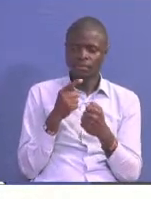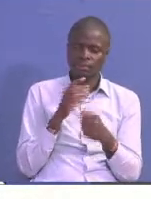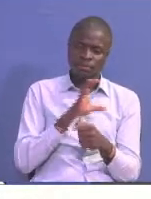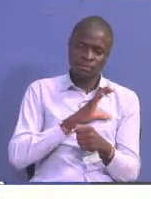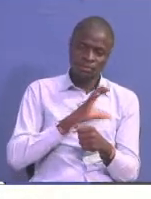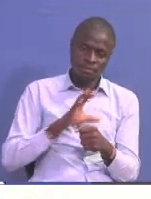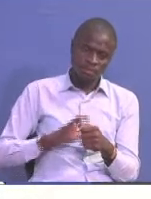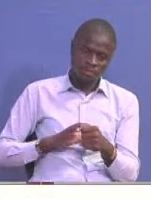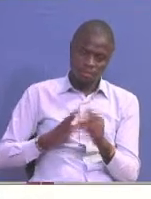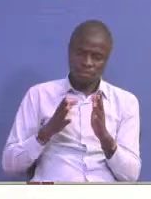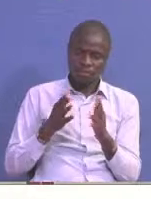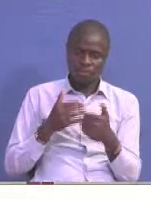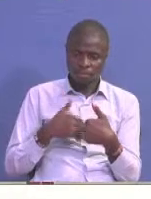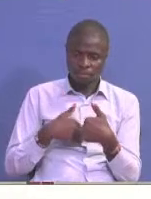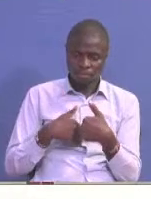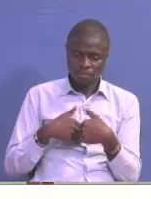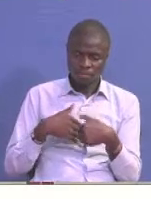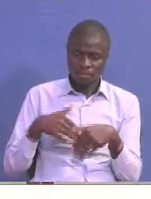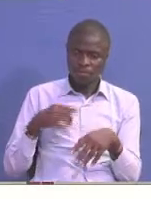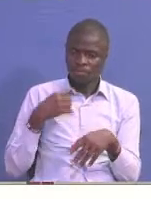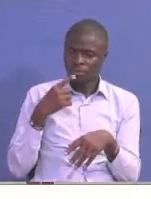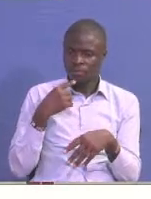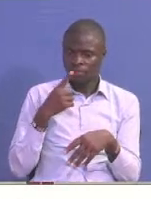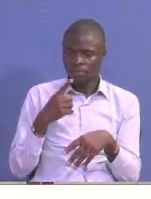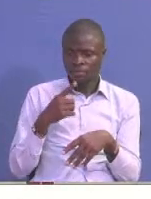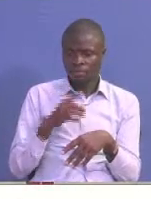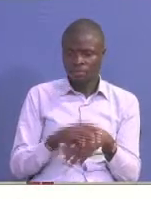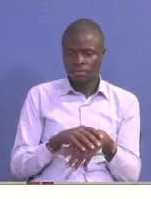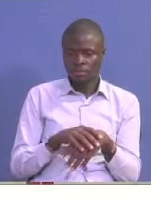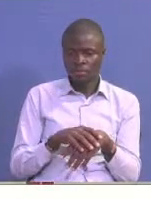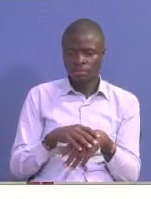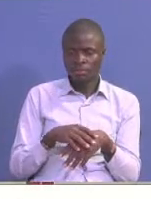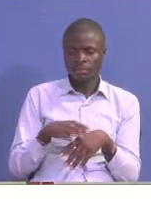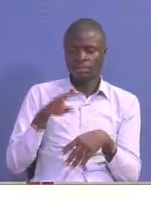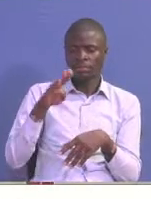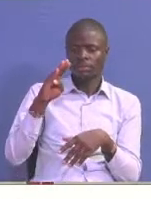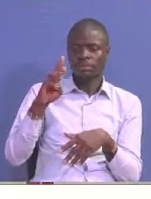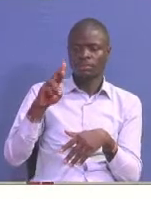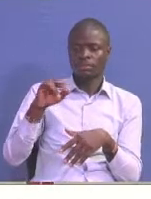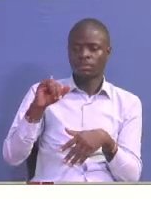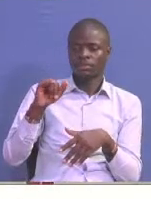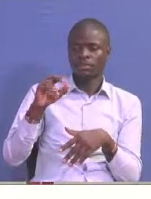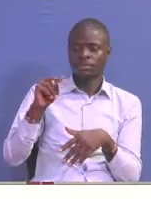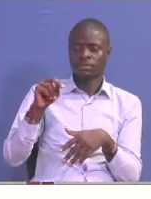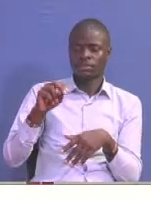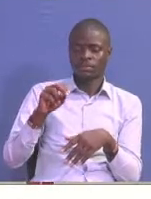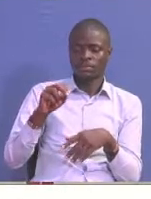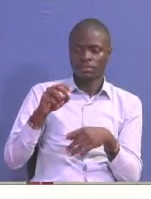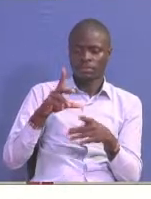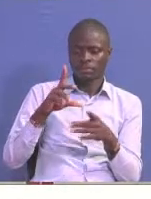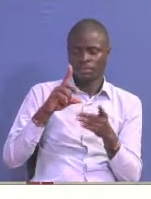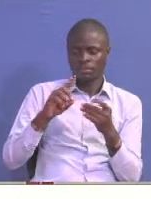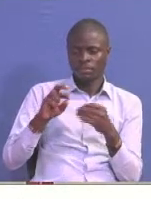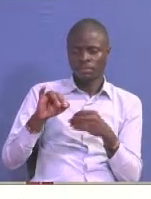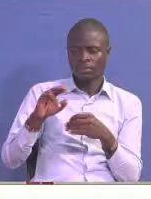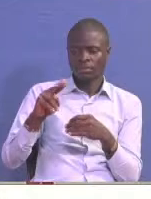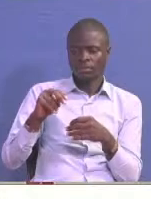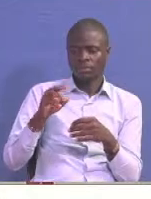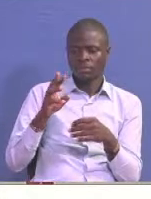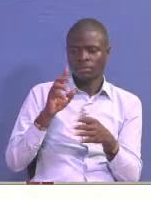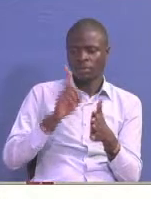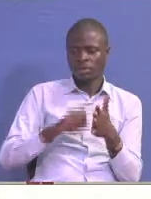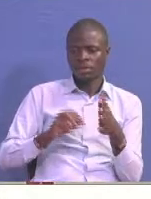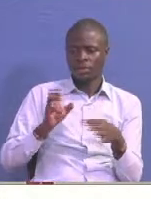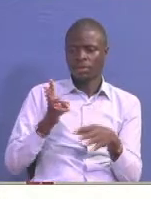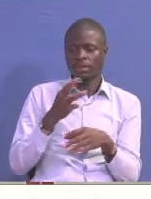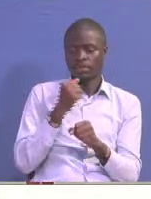there's someone who also mentioned about brain drain. What can we do to reduce? We know we can't entirely eliminate,